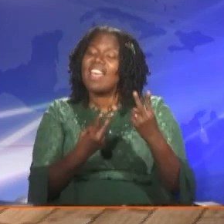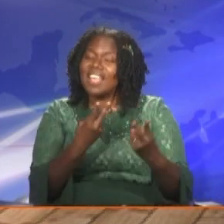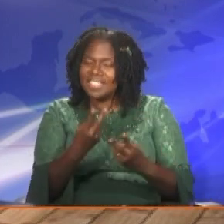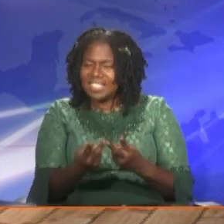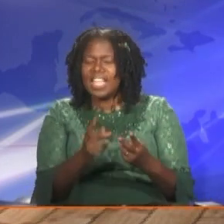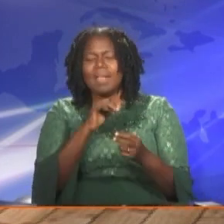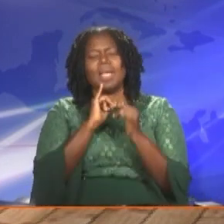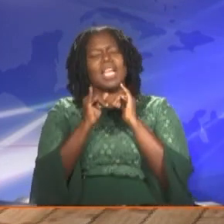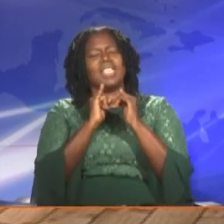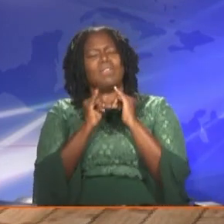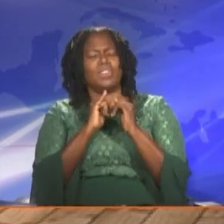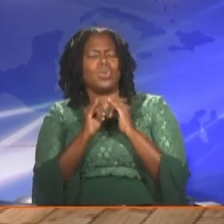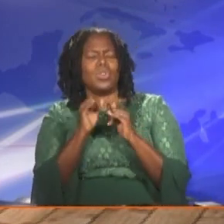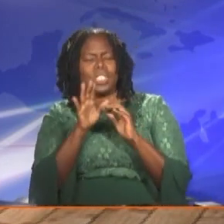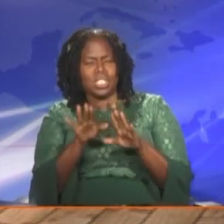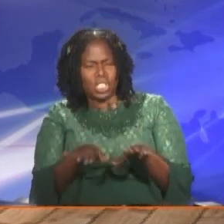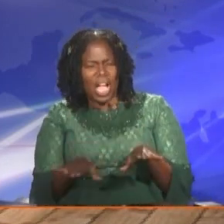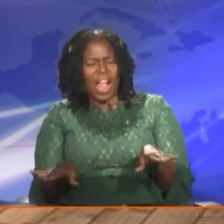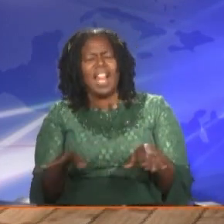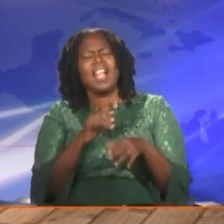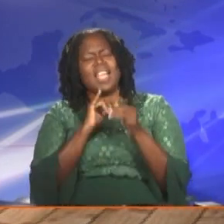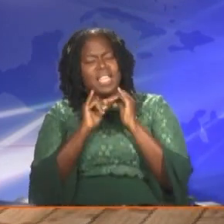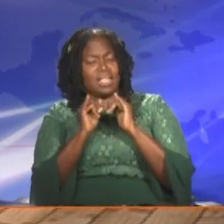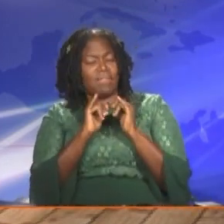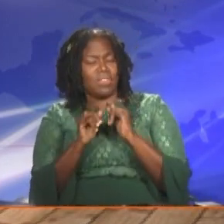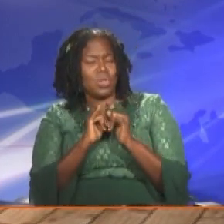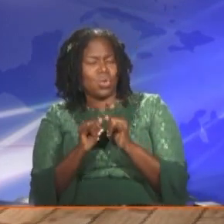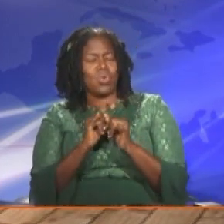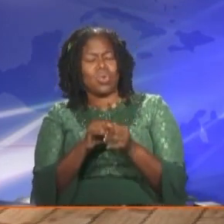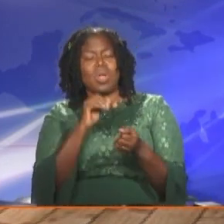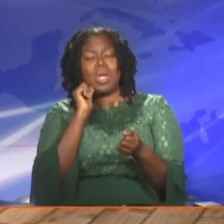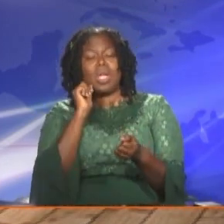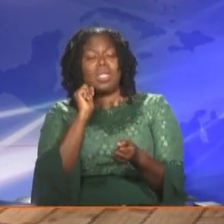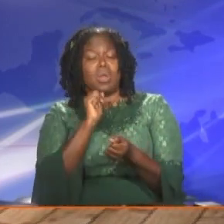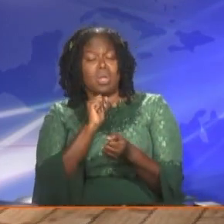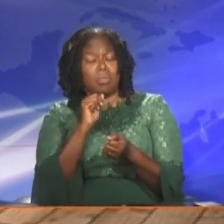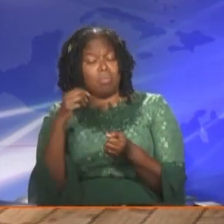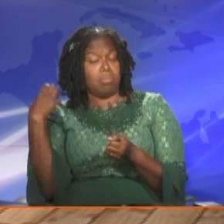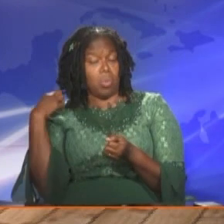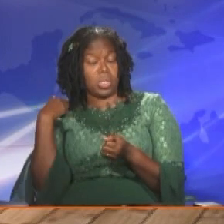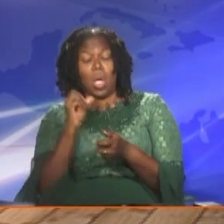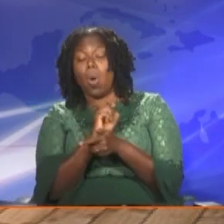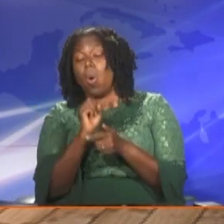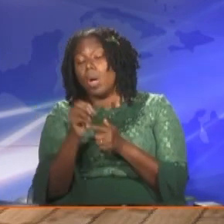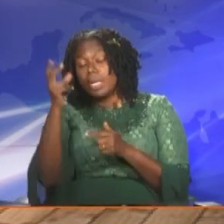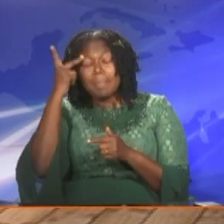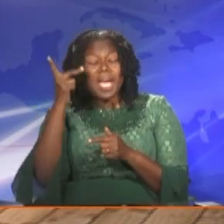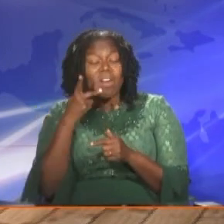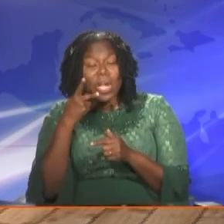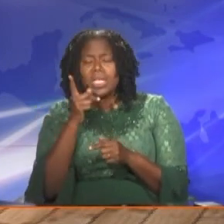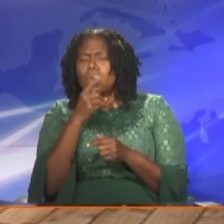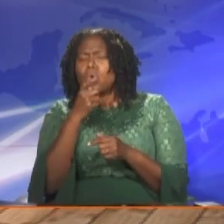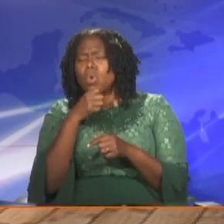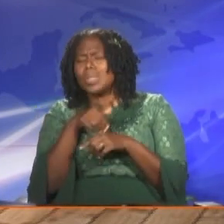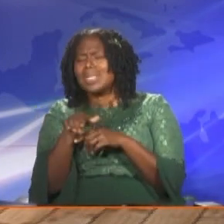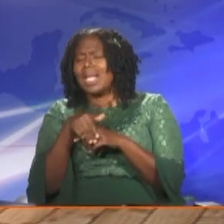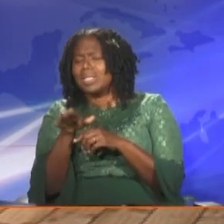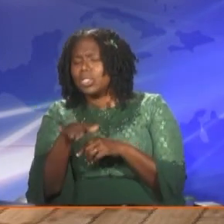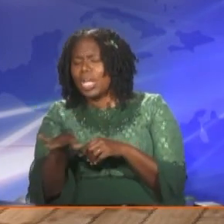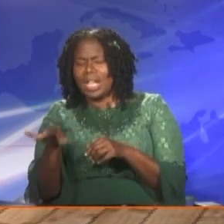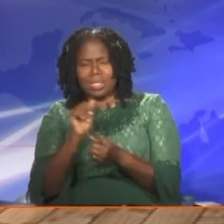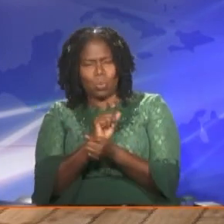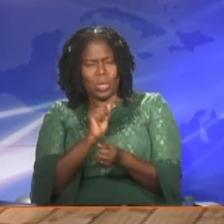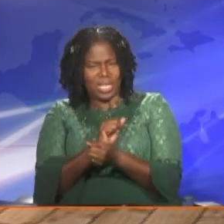child, the employer / parent or guardian, depending on who is engaging the child,